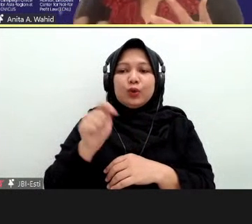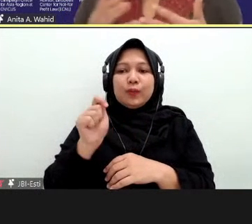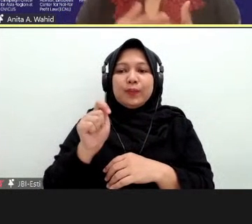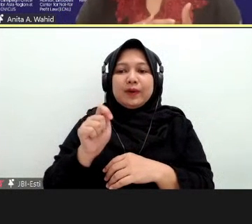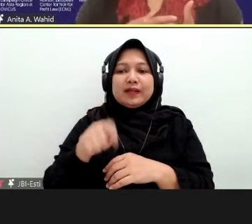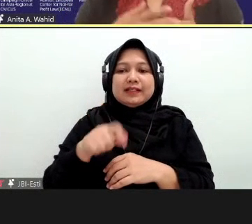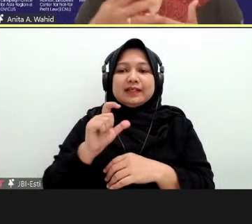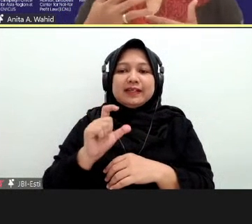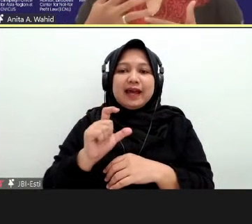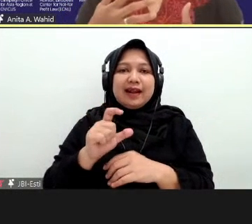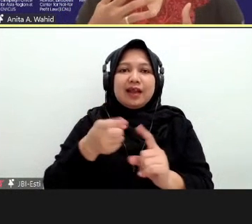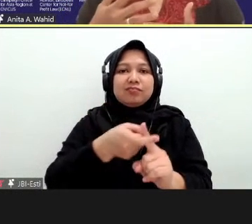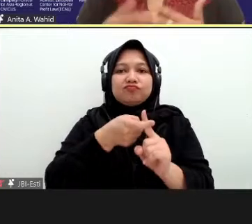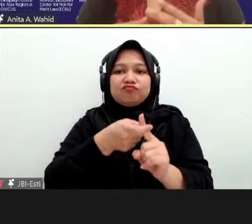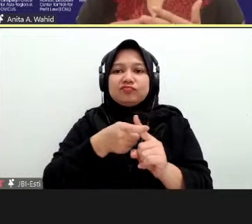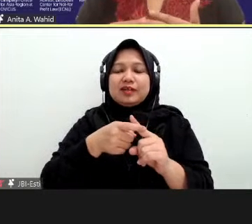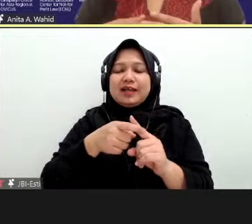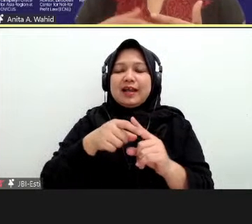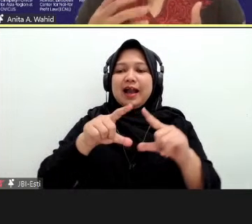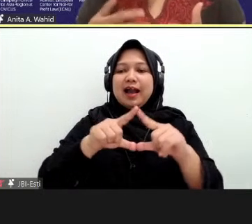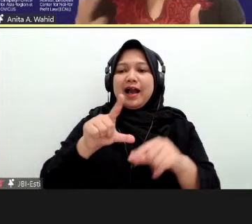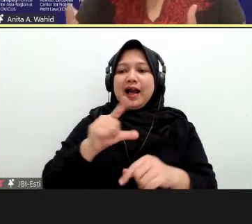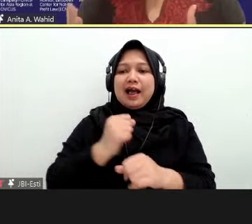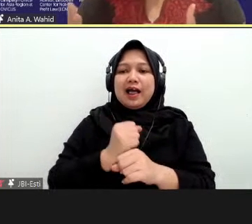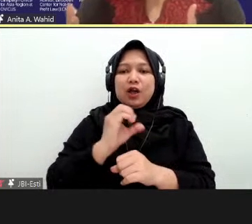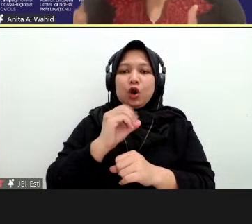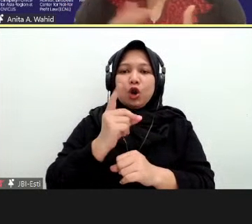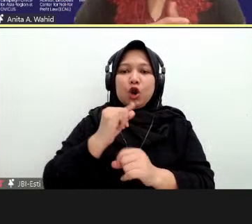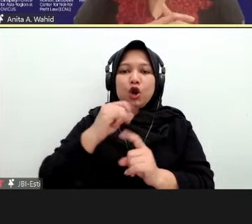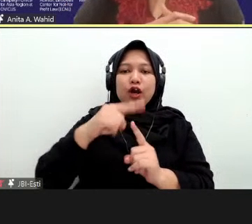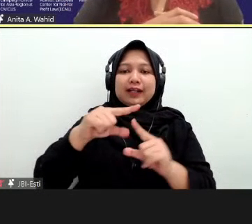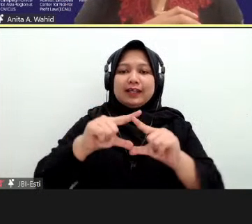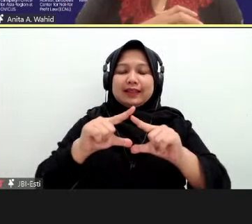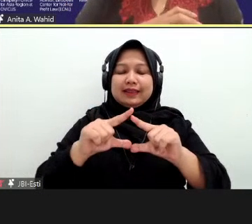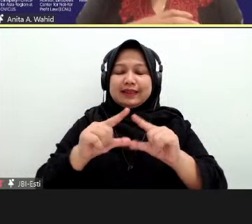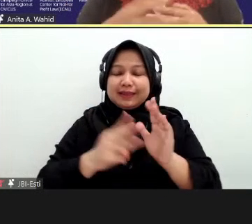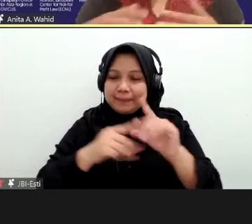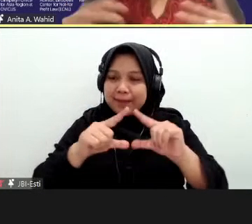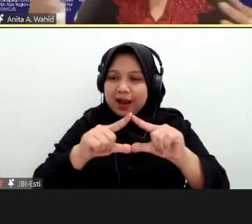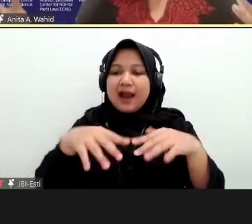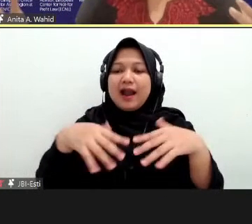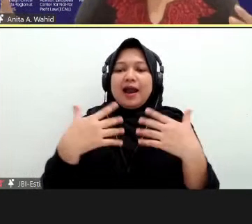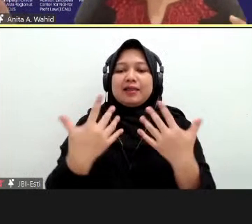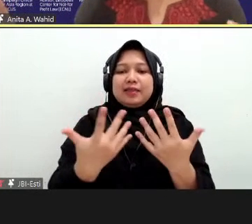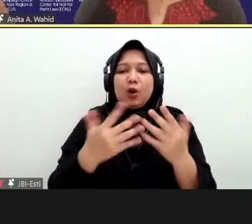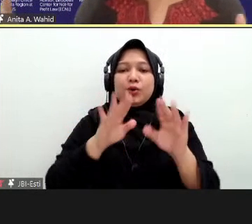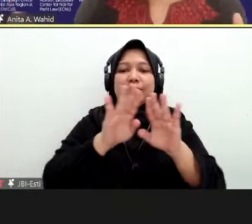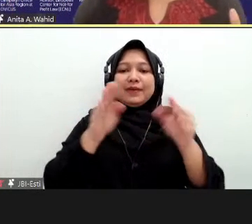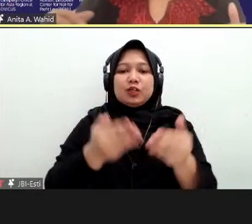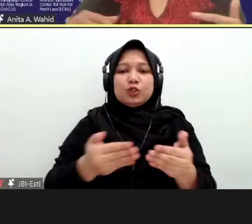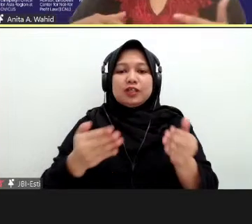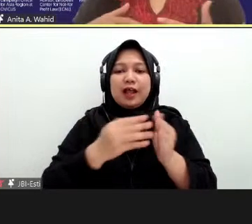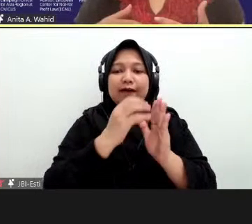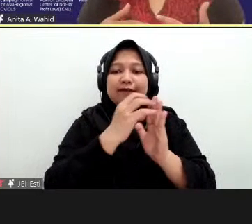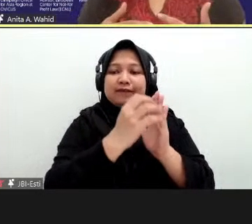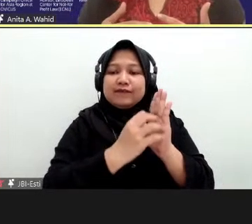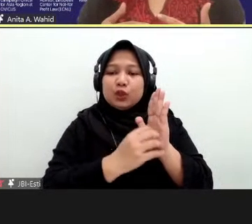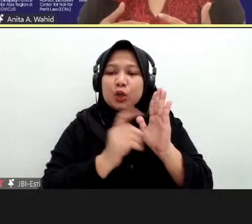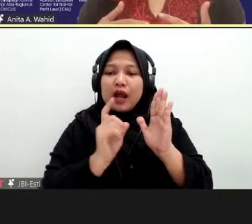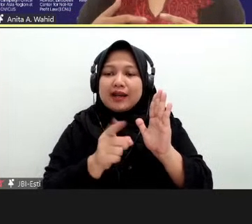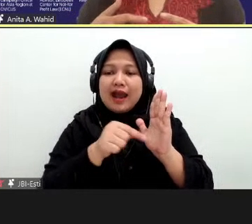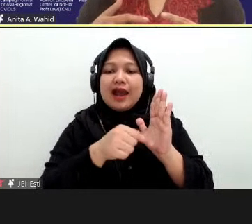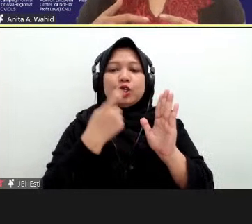within the algorithm exploitations and then exploitation of the other features within this social media